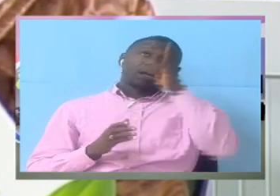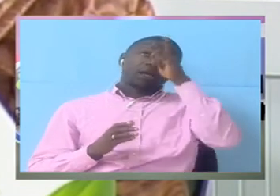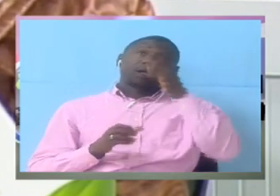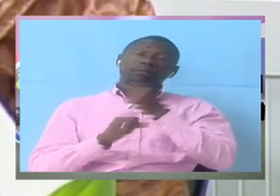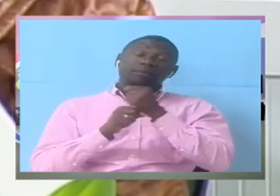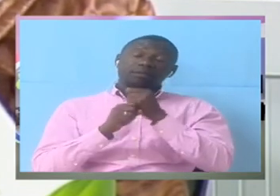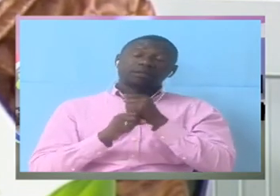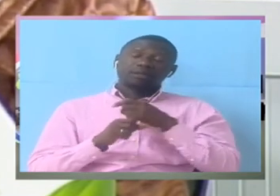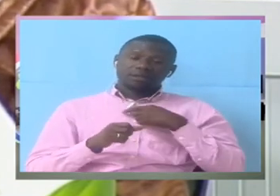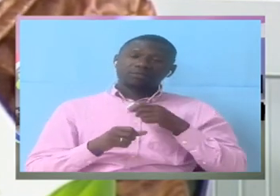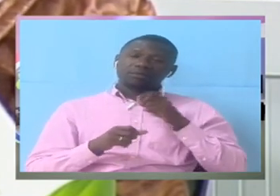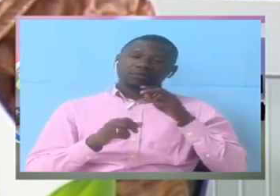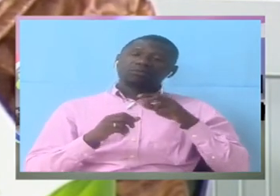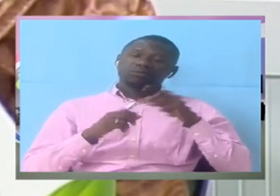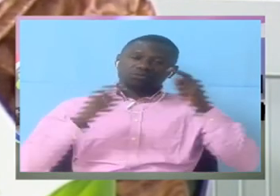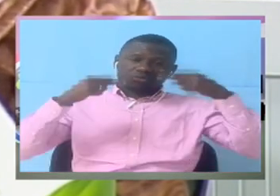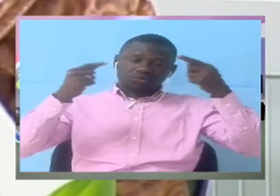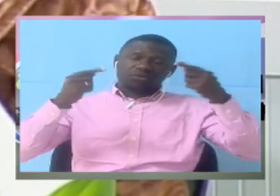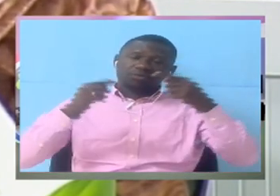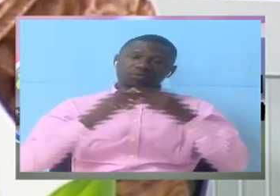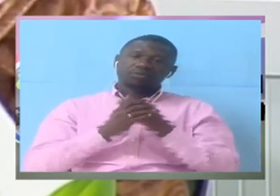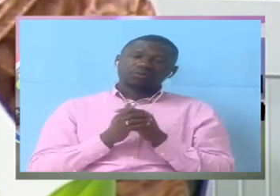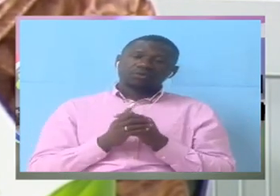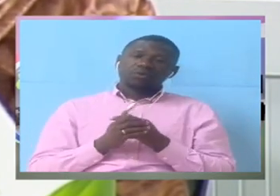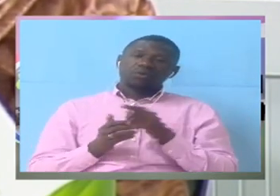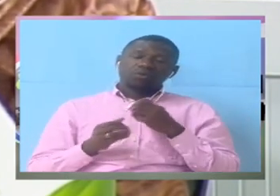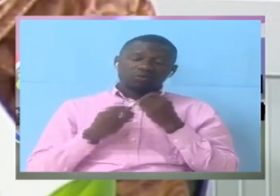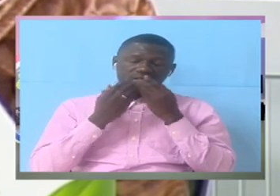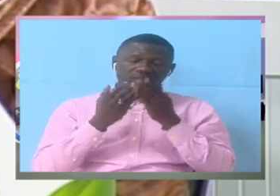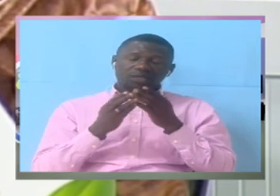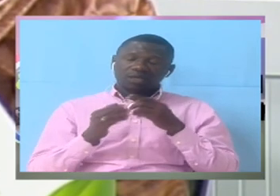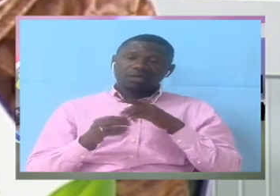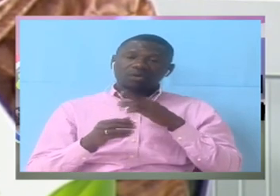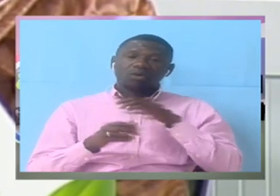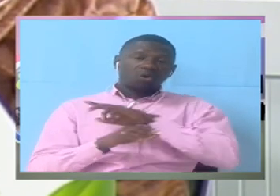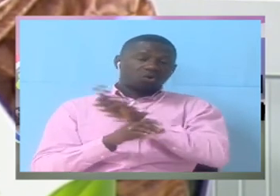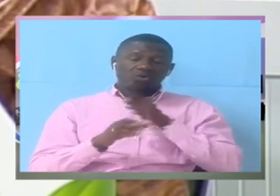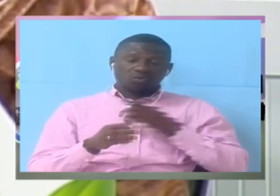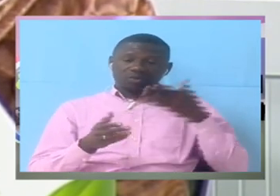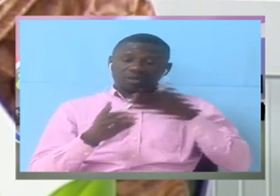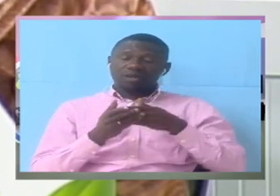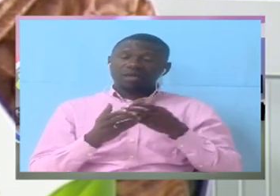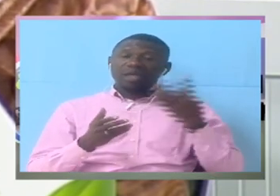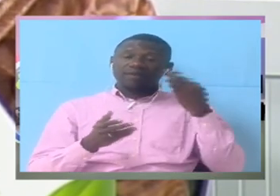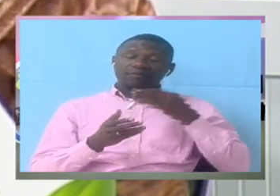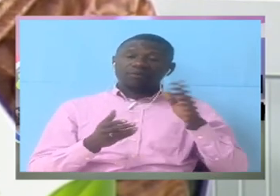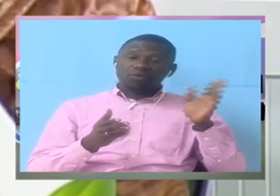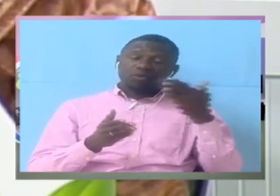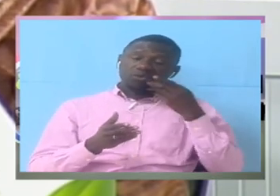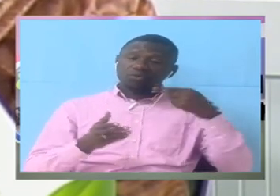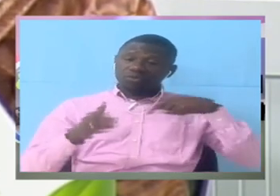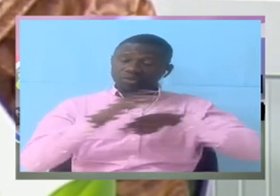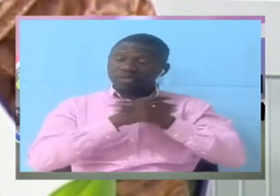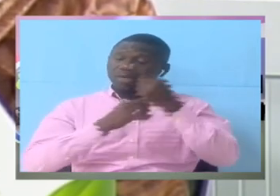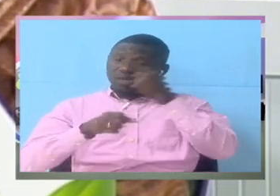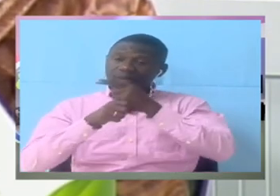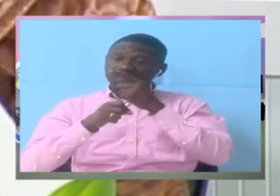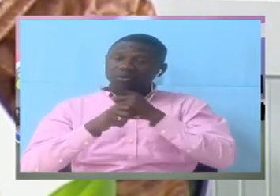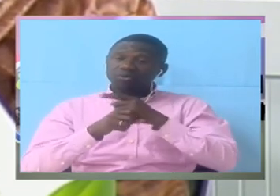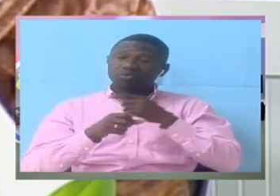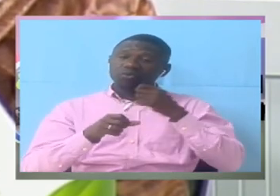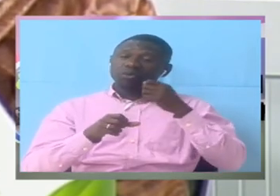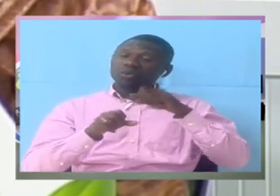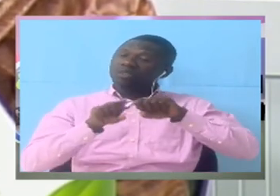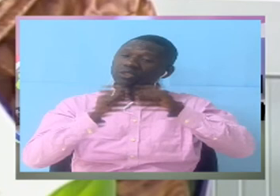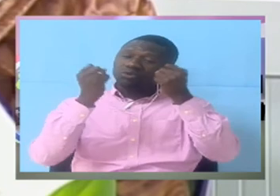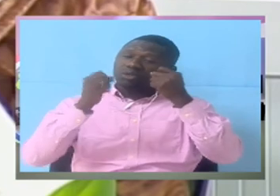that prayer is what God answered. We used to say that our being here, if at